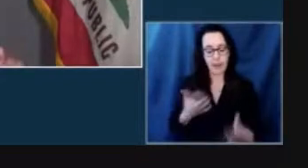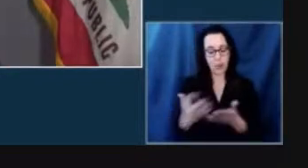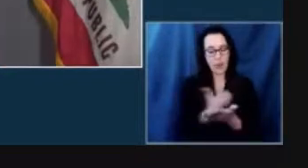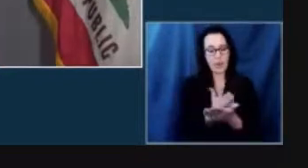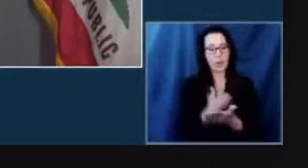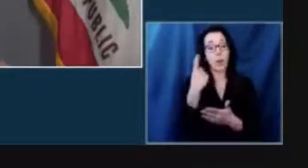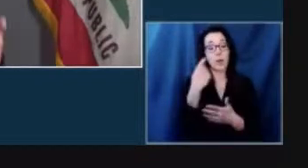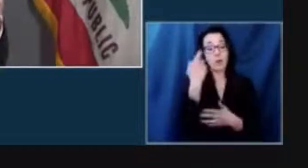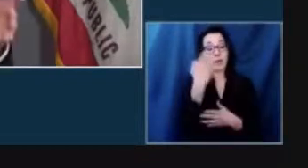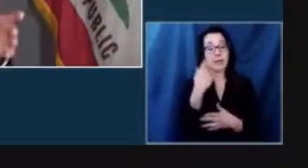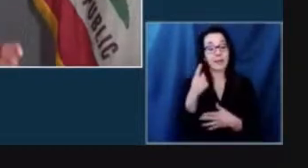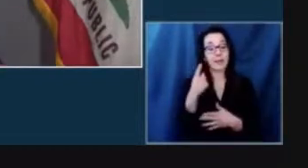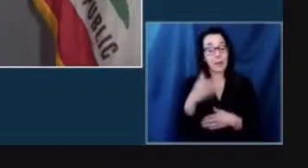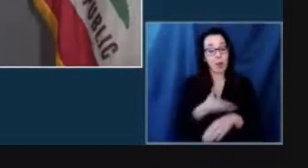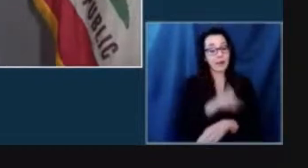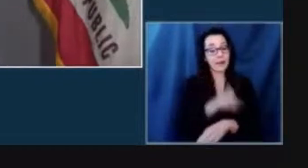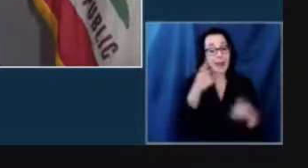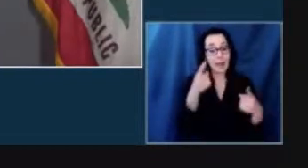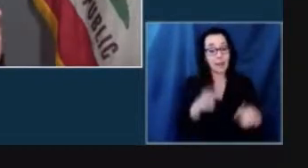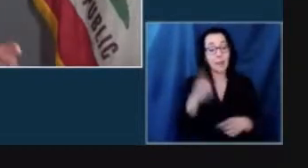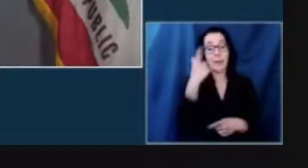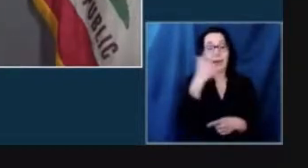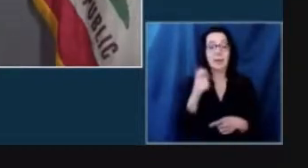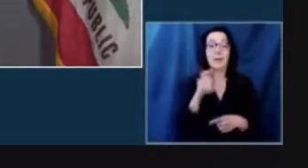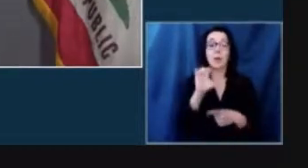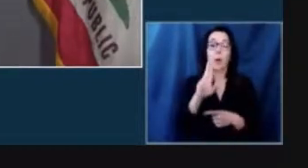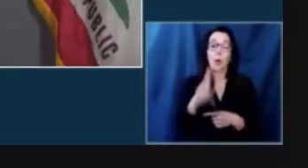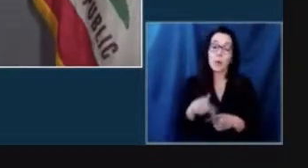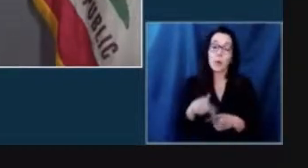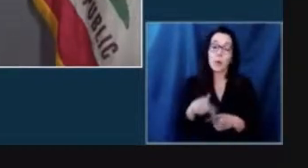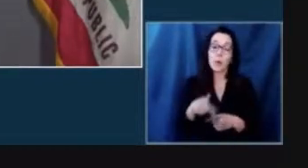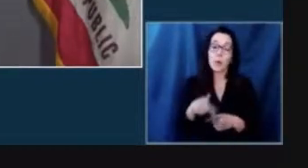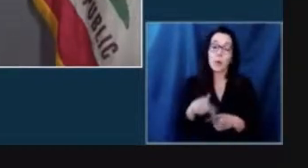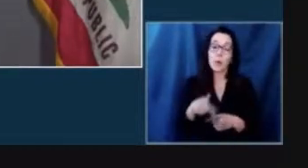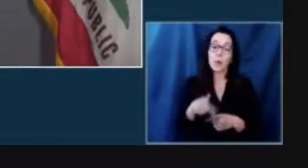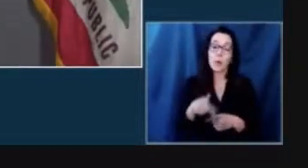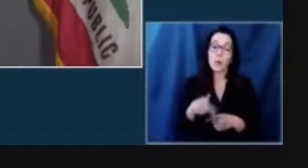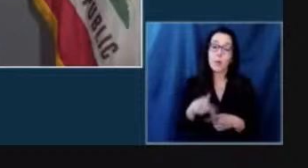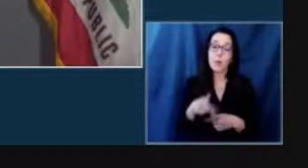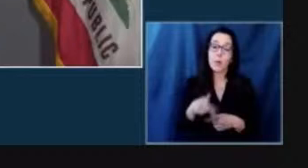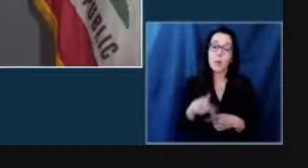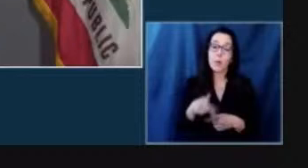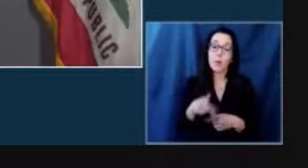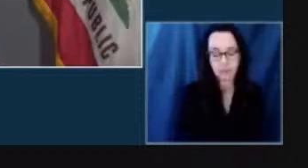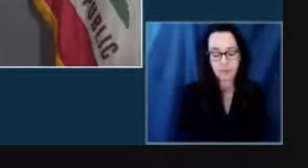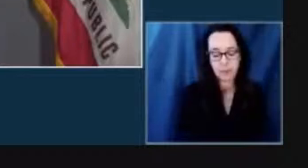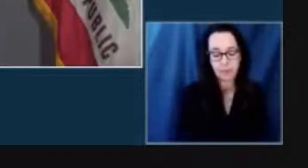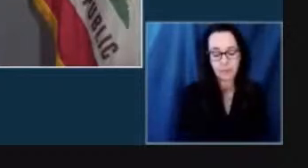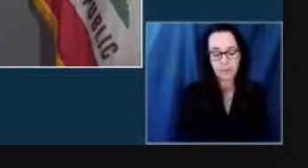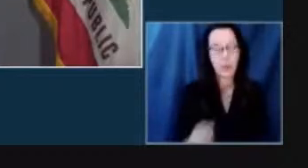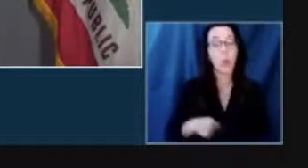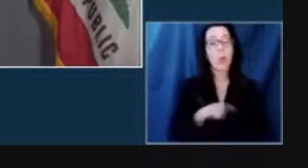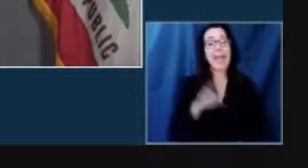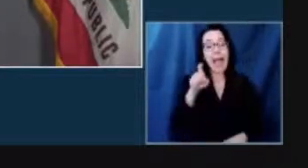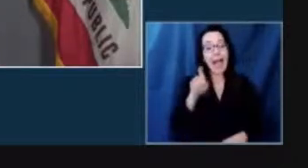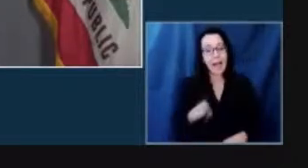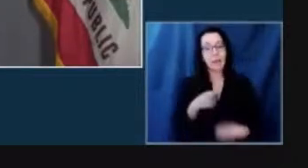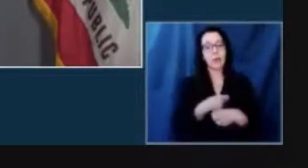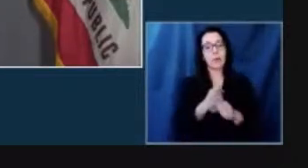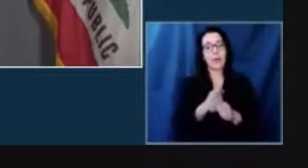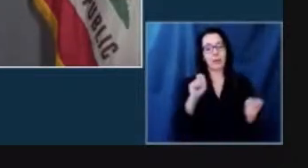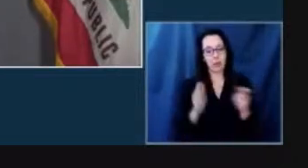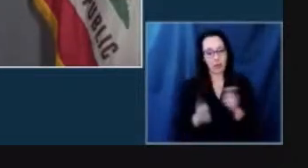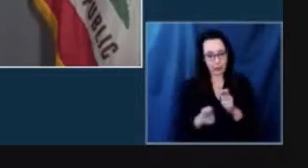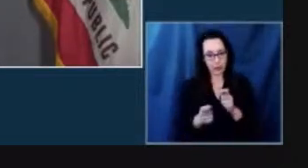because of the influence of some corporate money in the political process. So we have to make changes and have